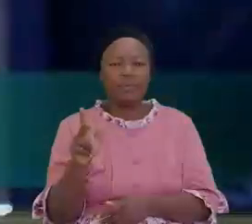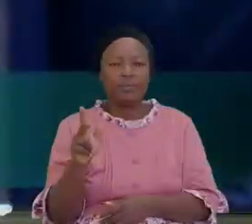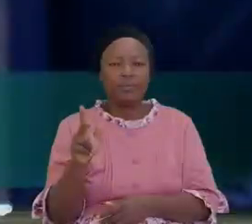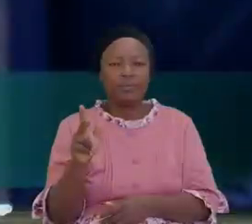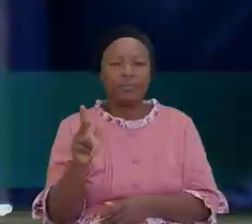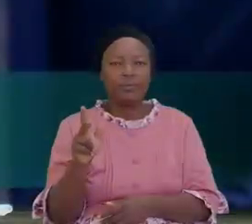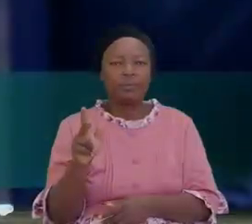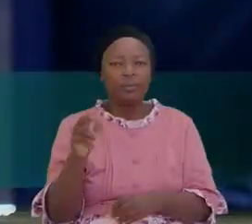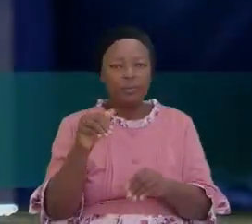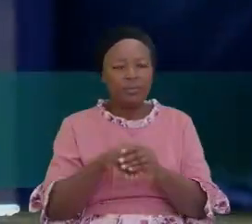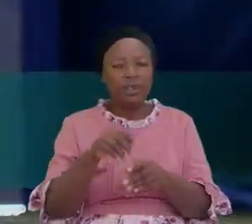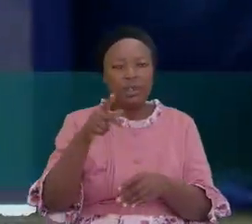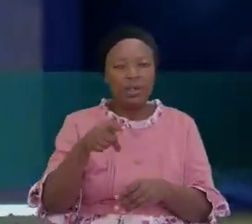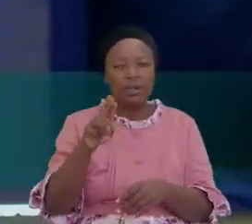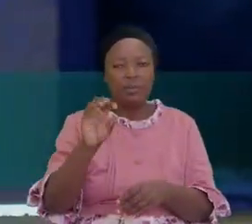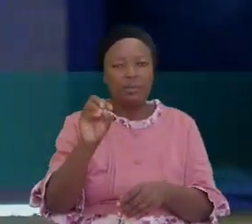23. In Proverbs chapter 1, verse